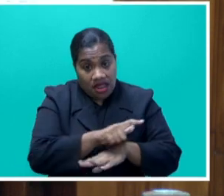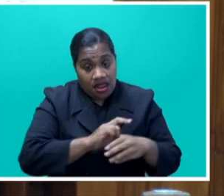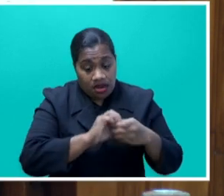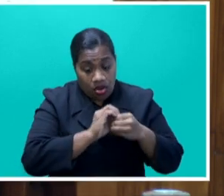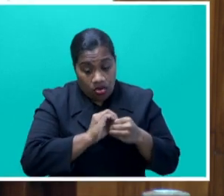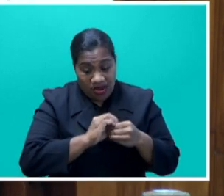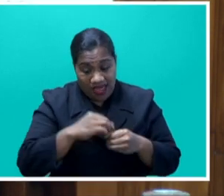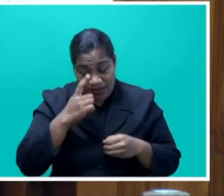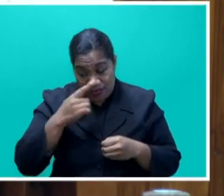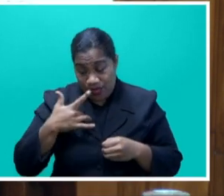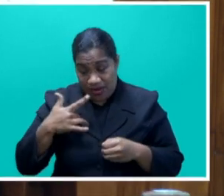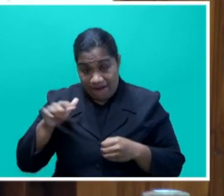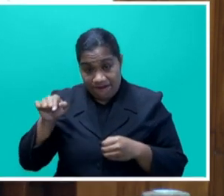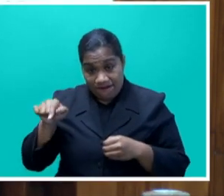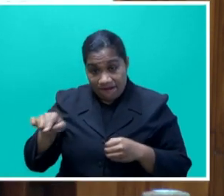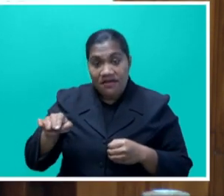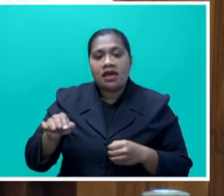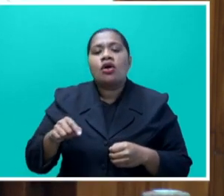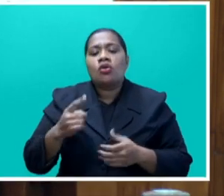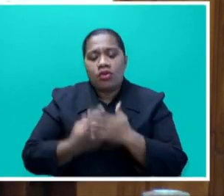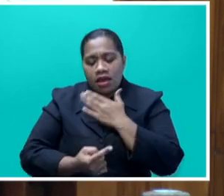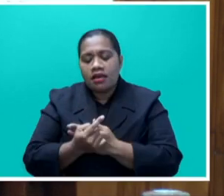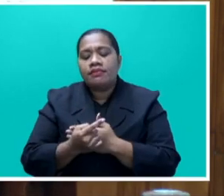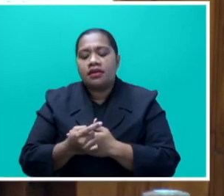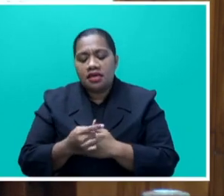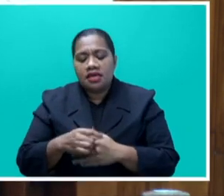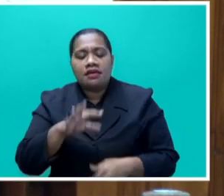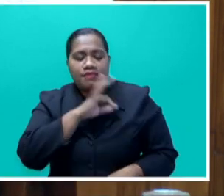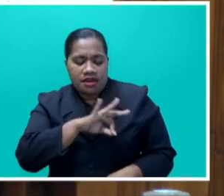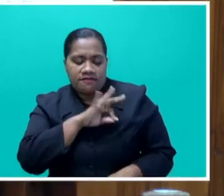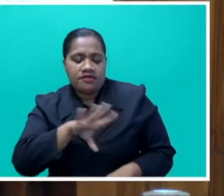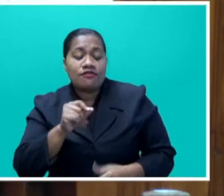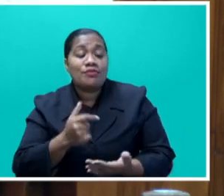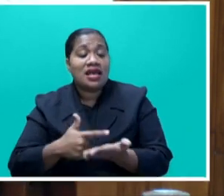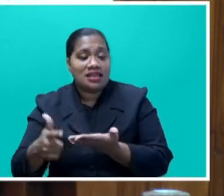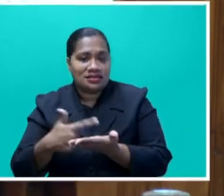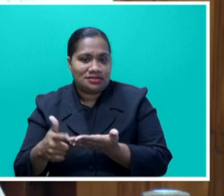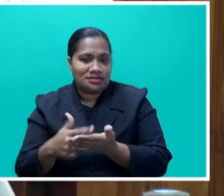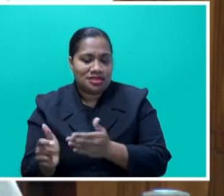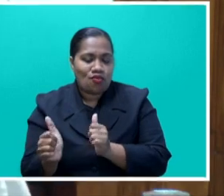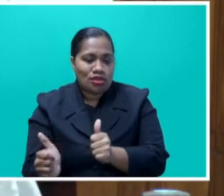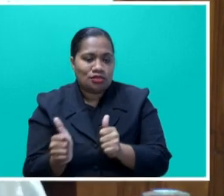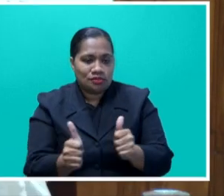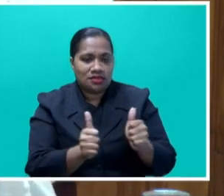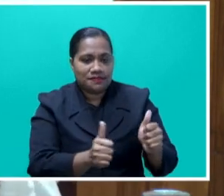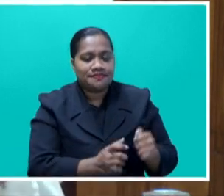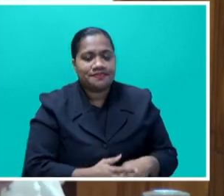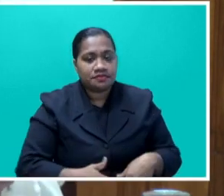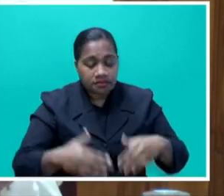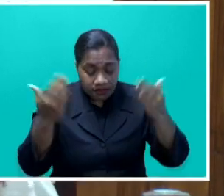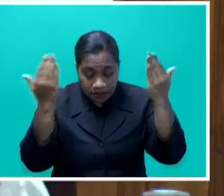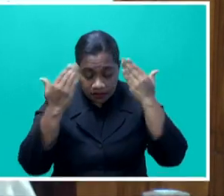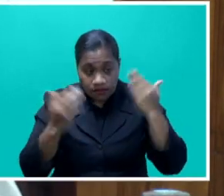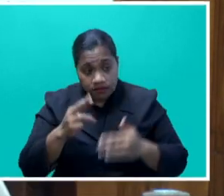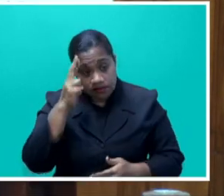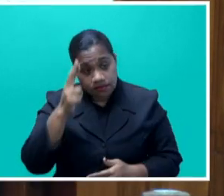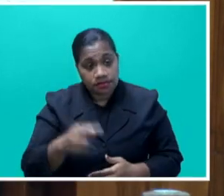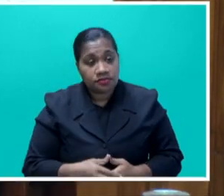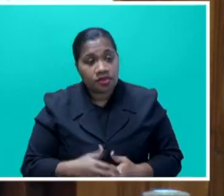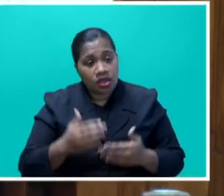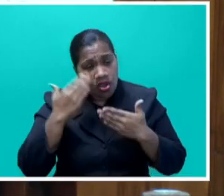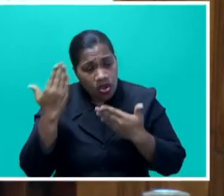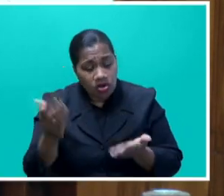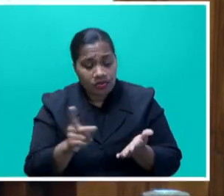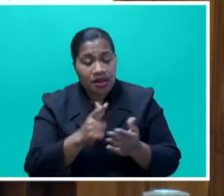living in these settlements directly benefit from the lease arrangements. Mr. Speaker, sir, Honorable